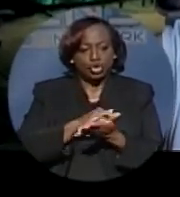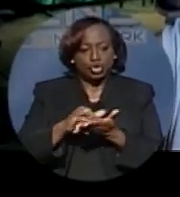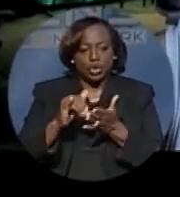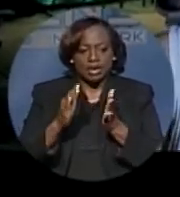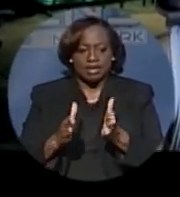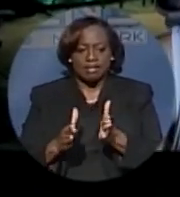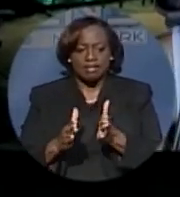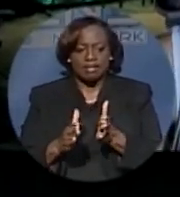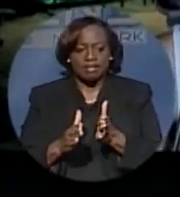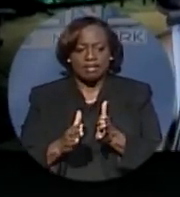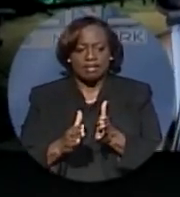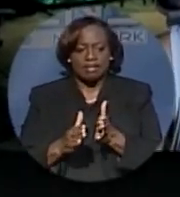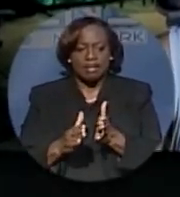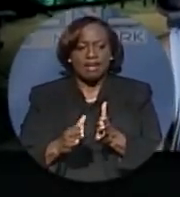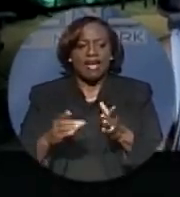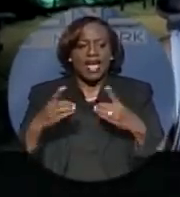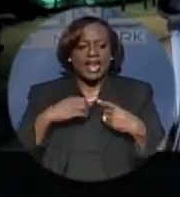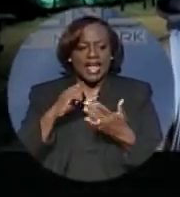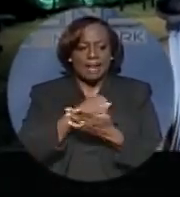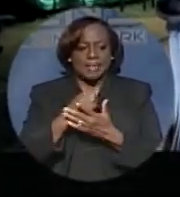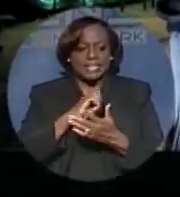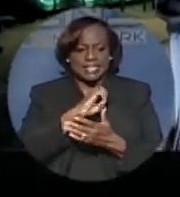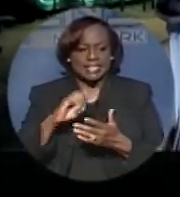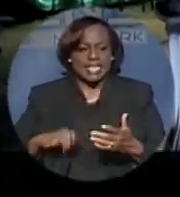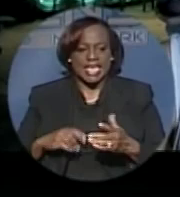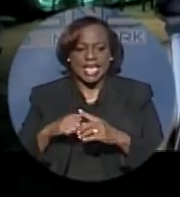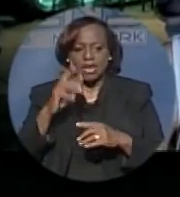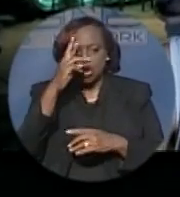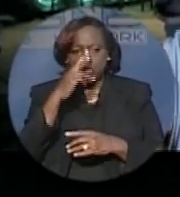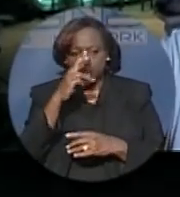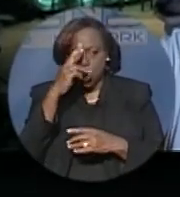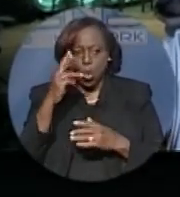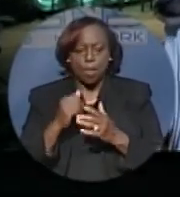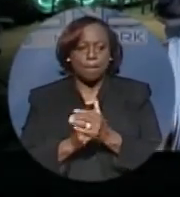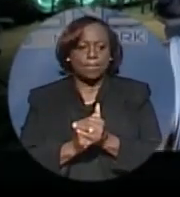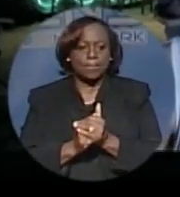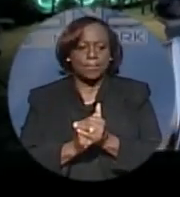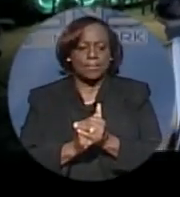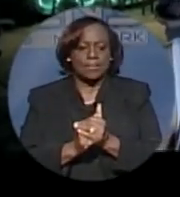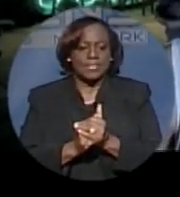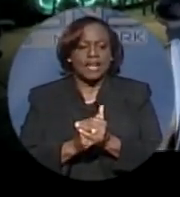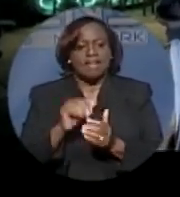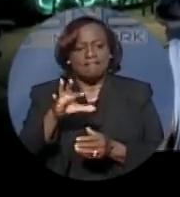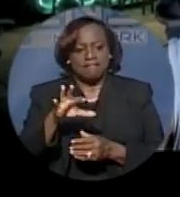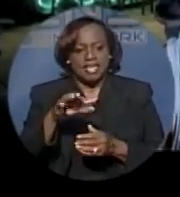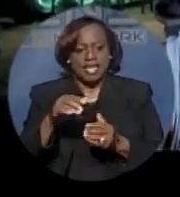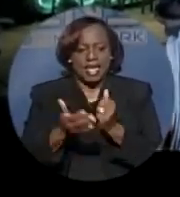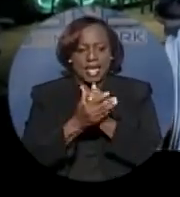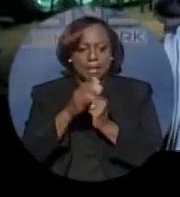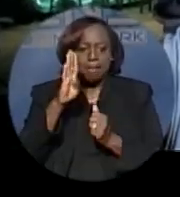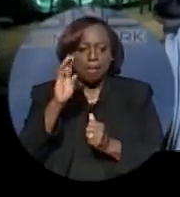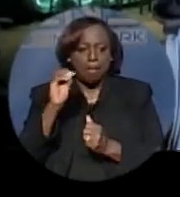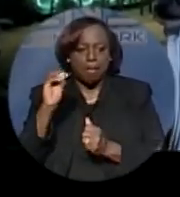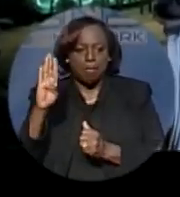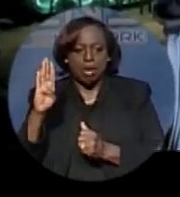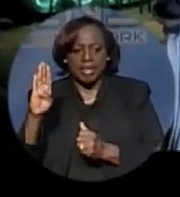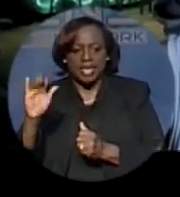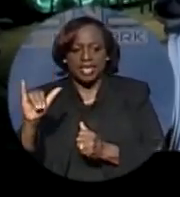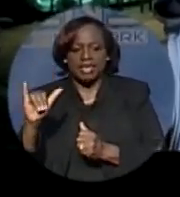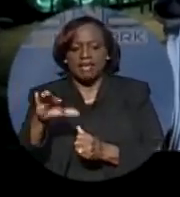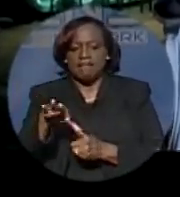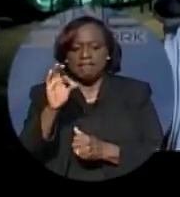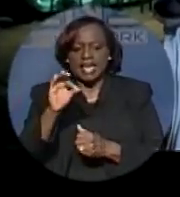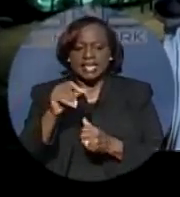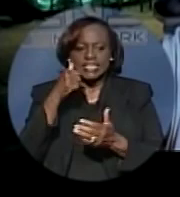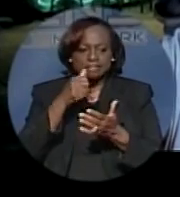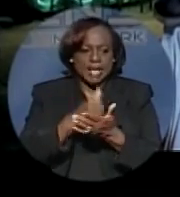Rome, and I help Bobby out on his venture, trying to find his passport and getting through his adventure in Italy.